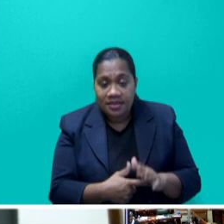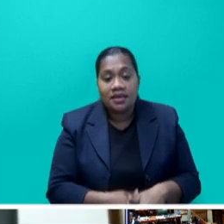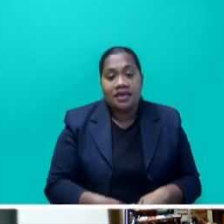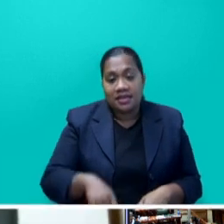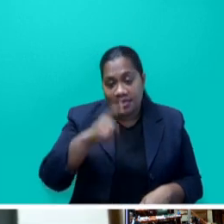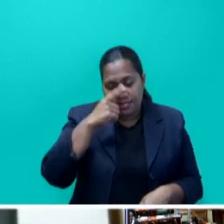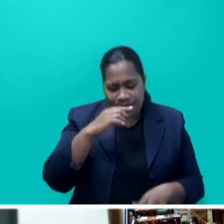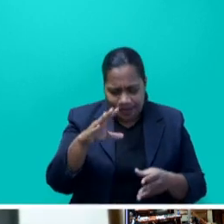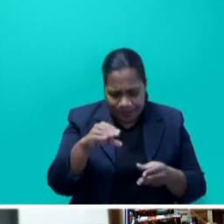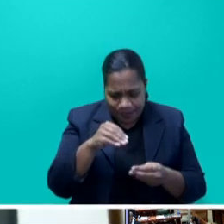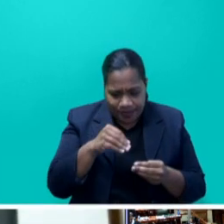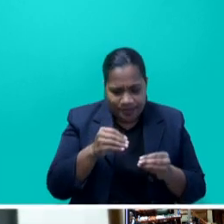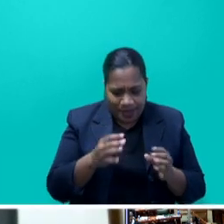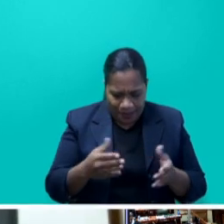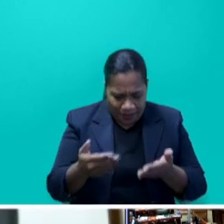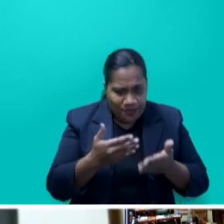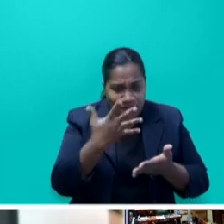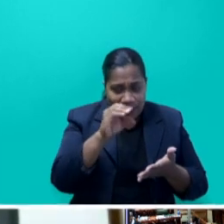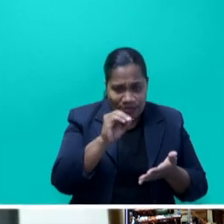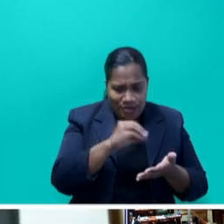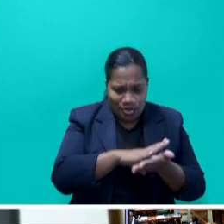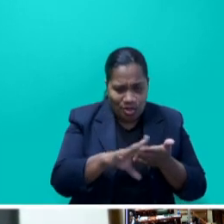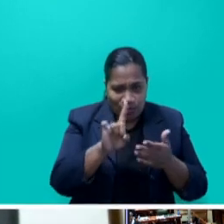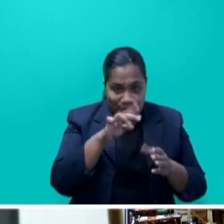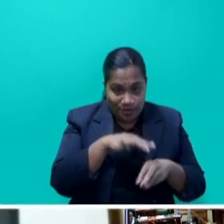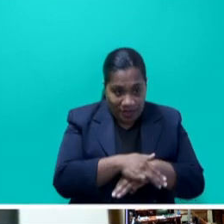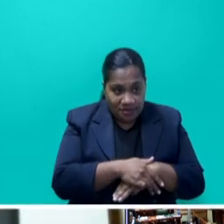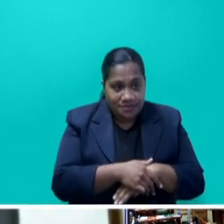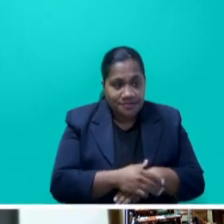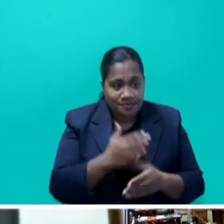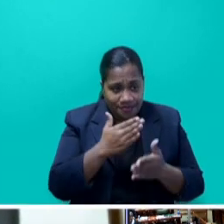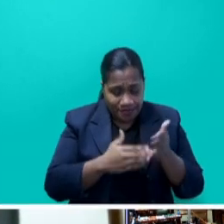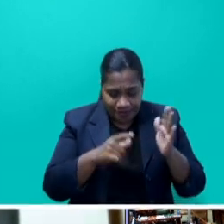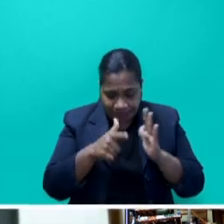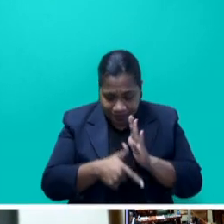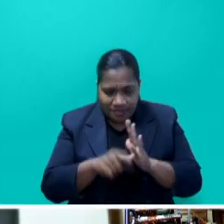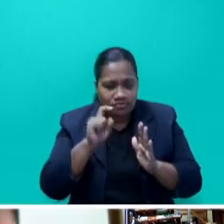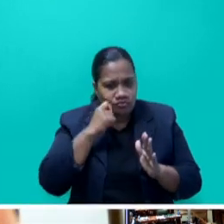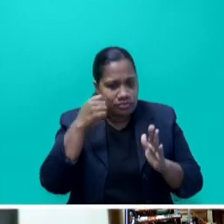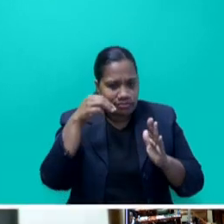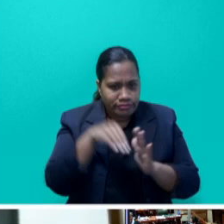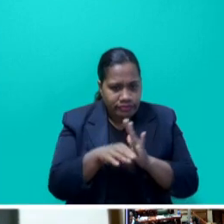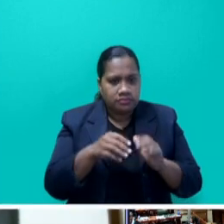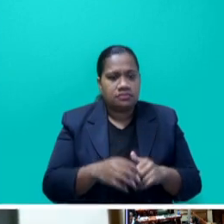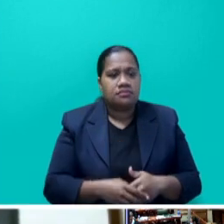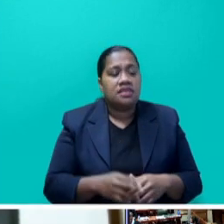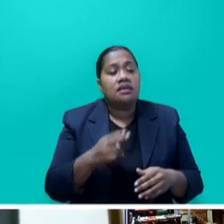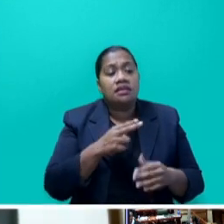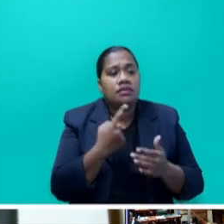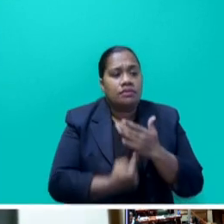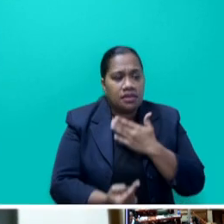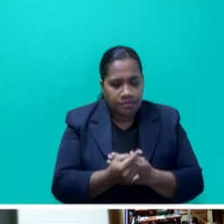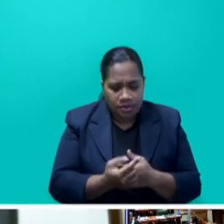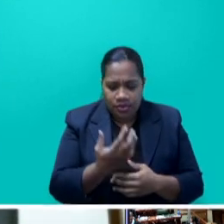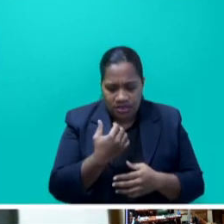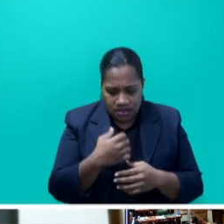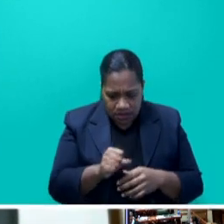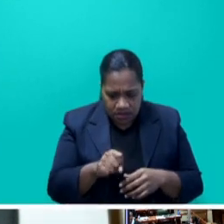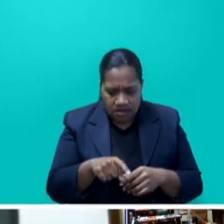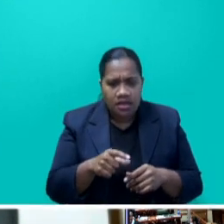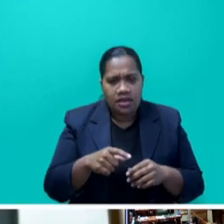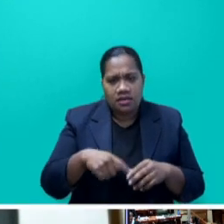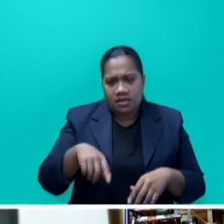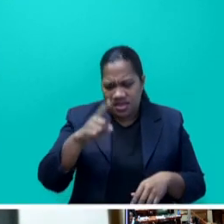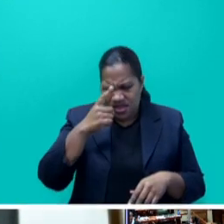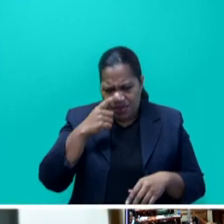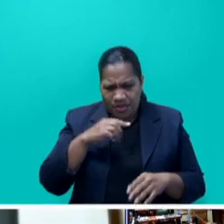for $50 a month for providing internet services. Half the time it would be down, and then they would still bill them. If the people disputed the